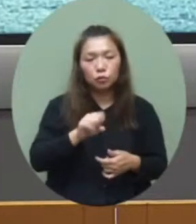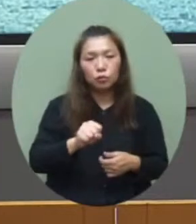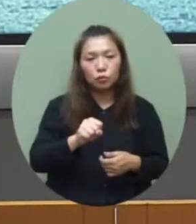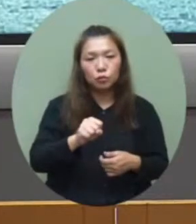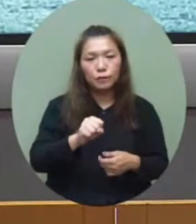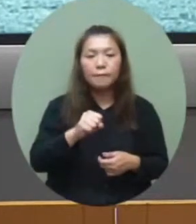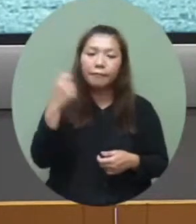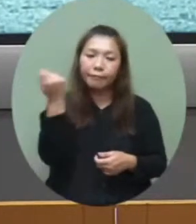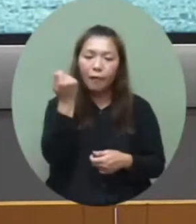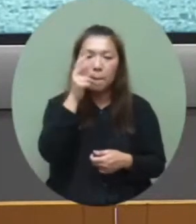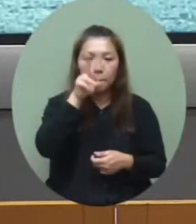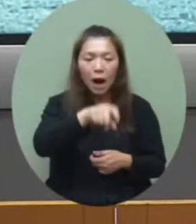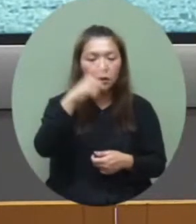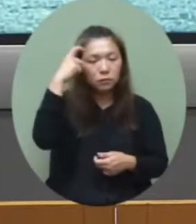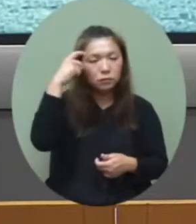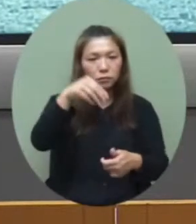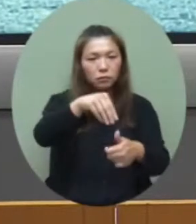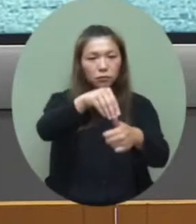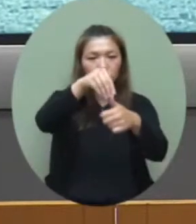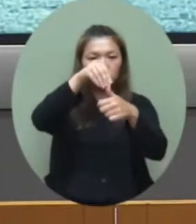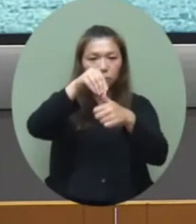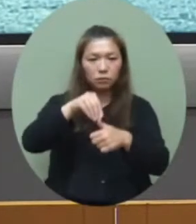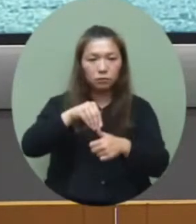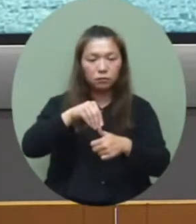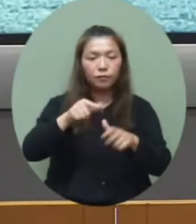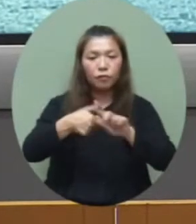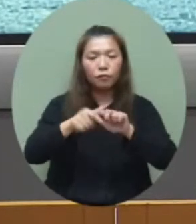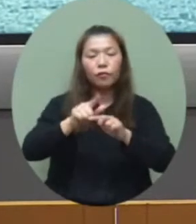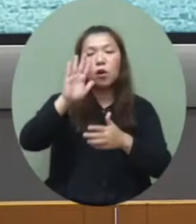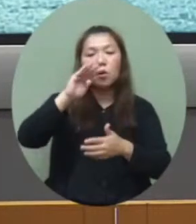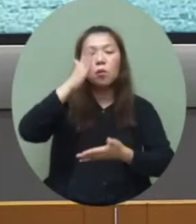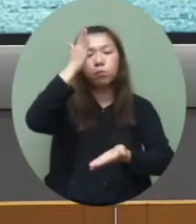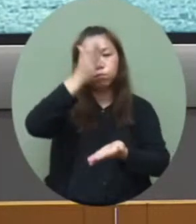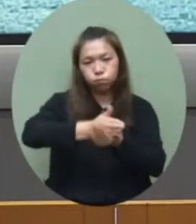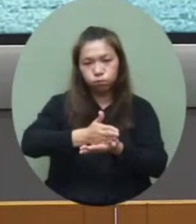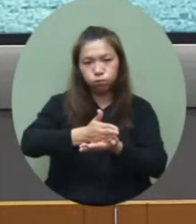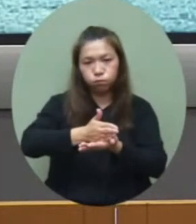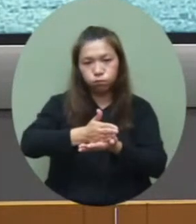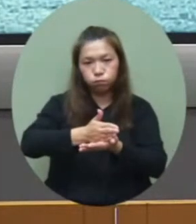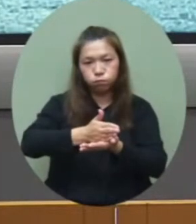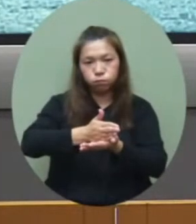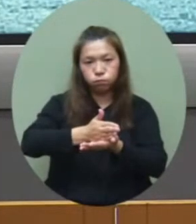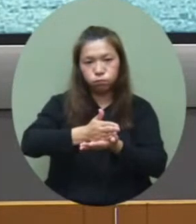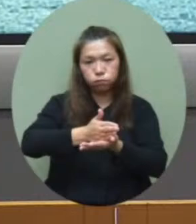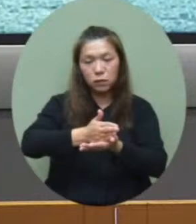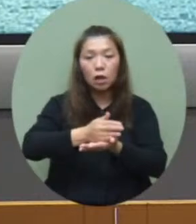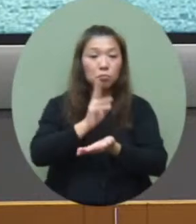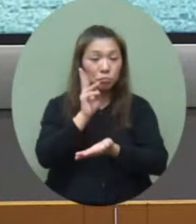It is an effective and fast way to